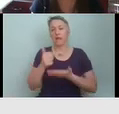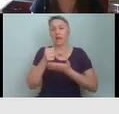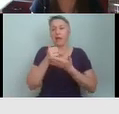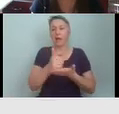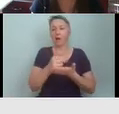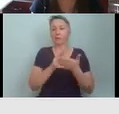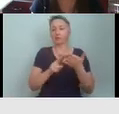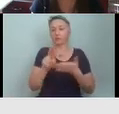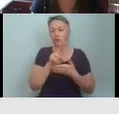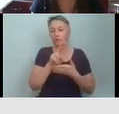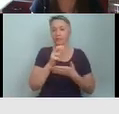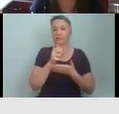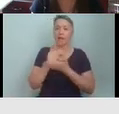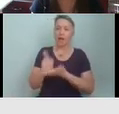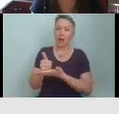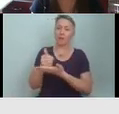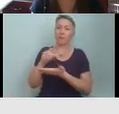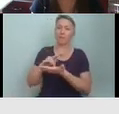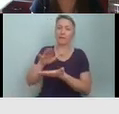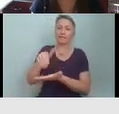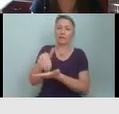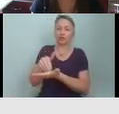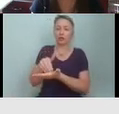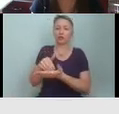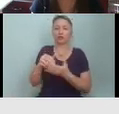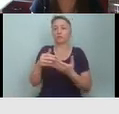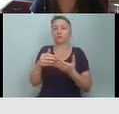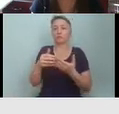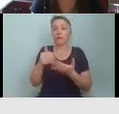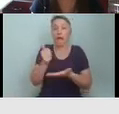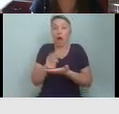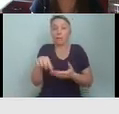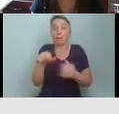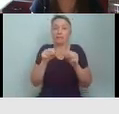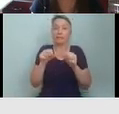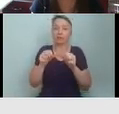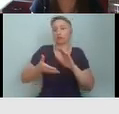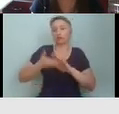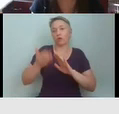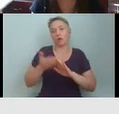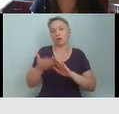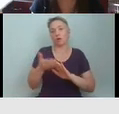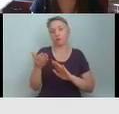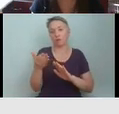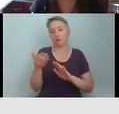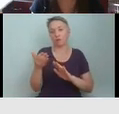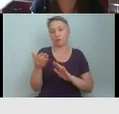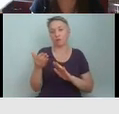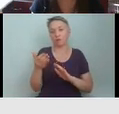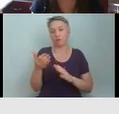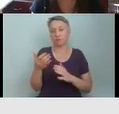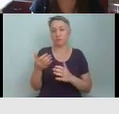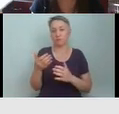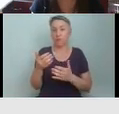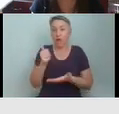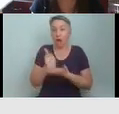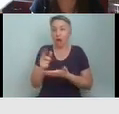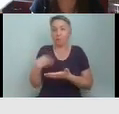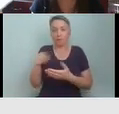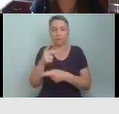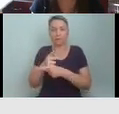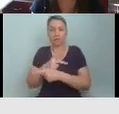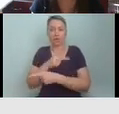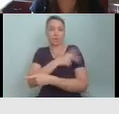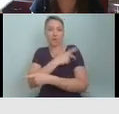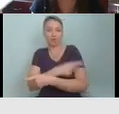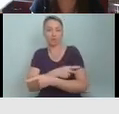this university and this medical center continue to do what it does best, which is to take care of our patients and their